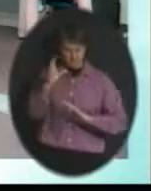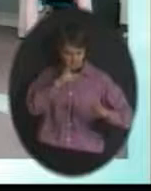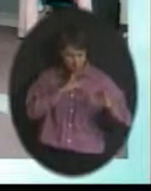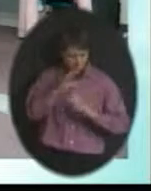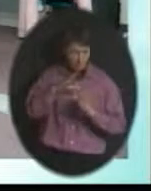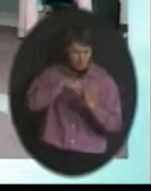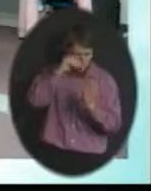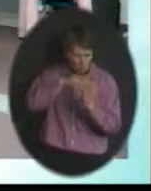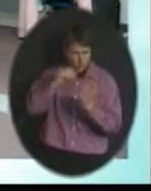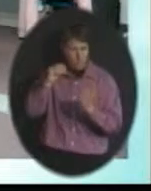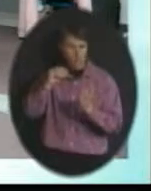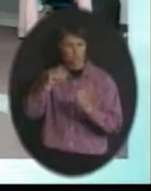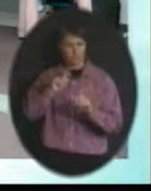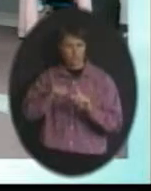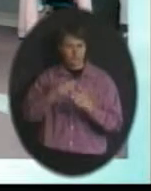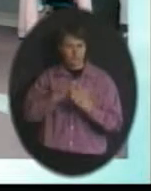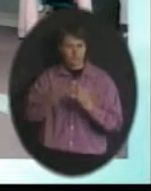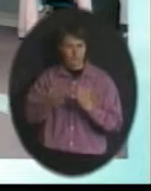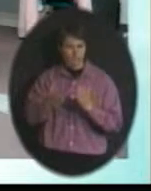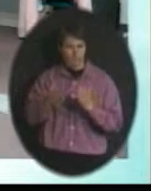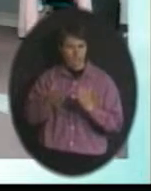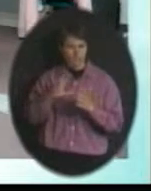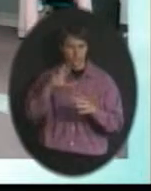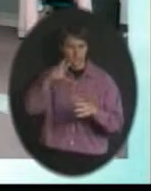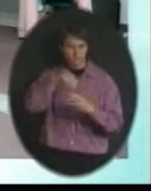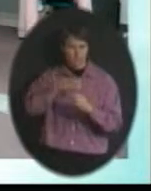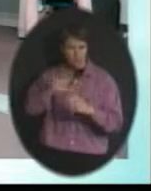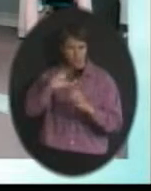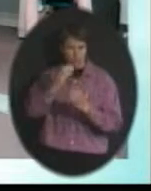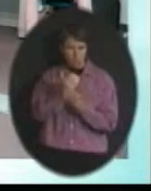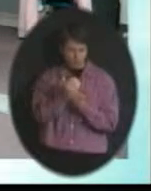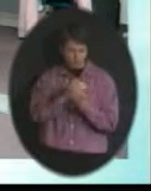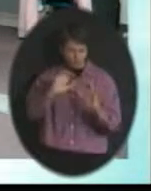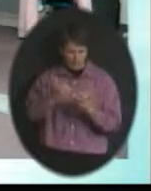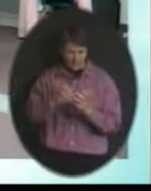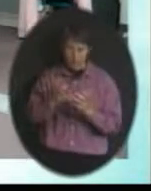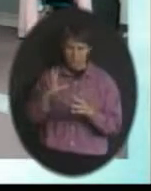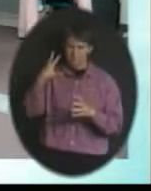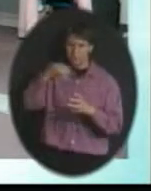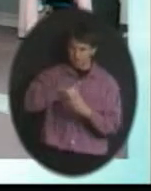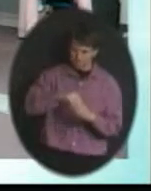know, just following through with the stuff that they're taught in their core classes each and every day in this class.